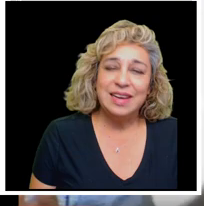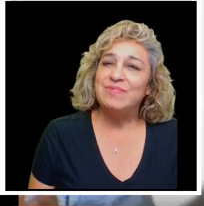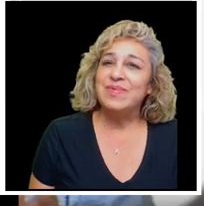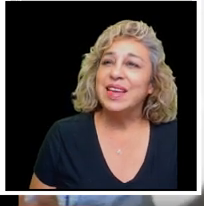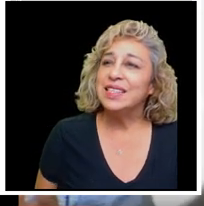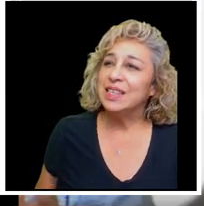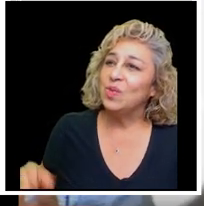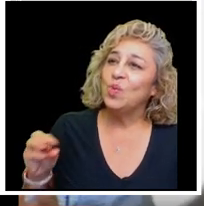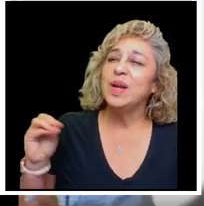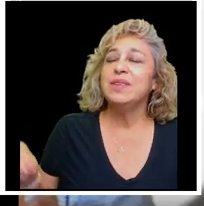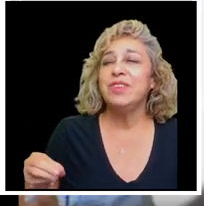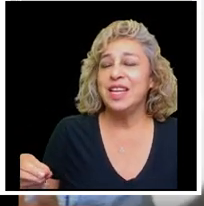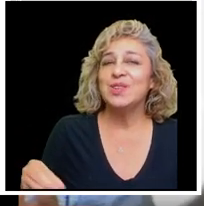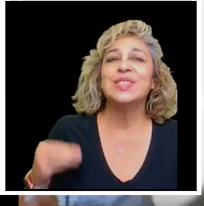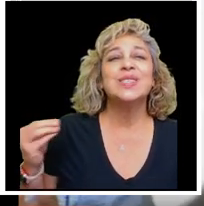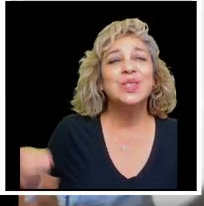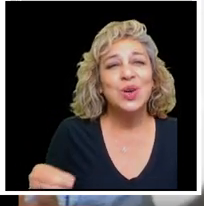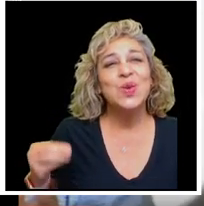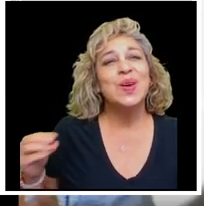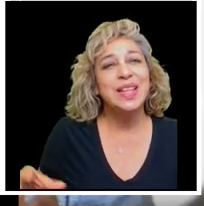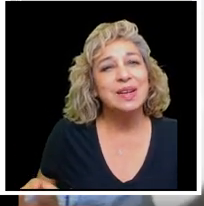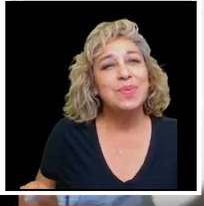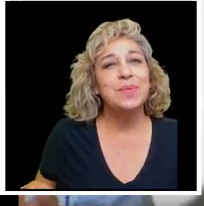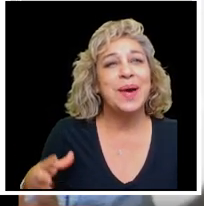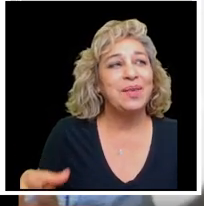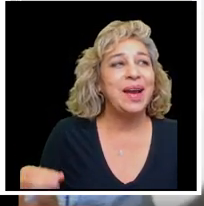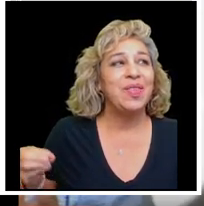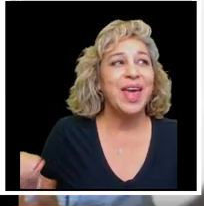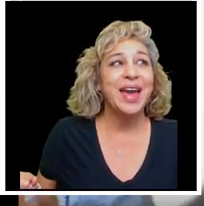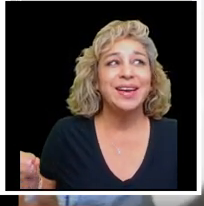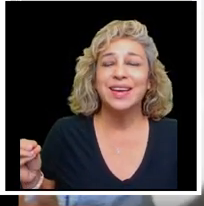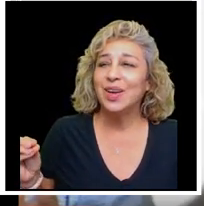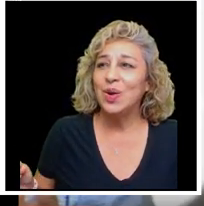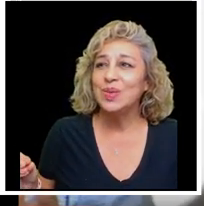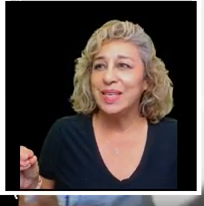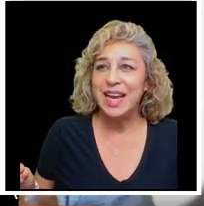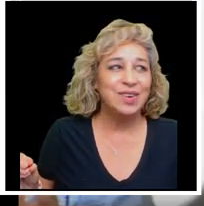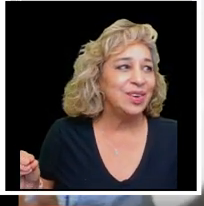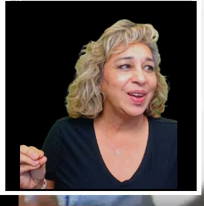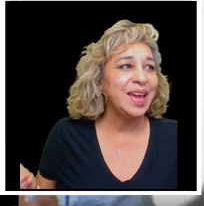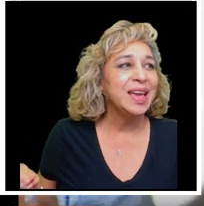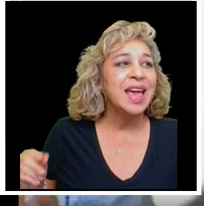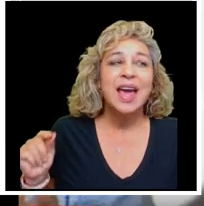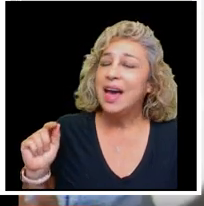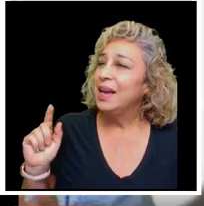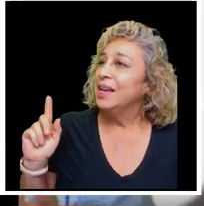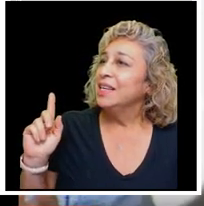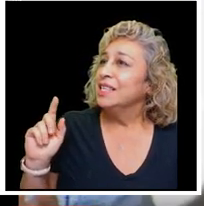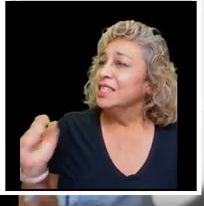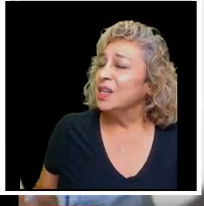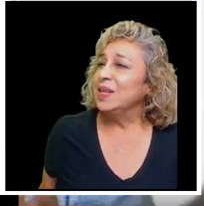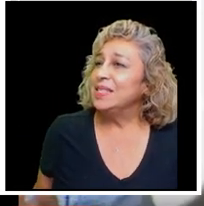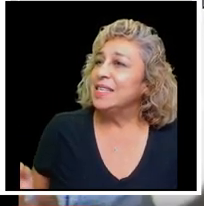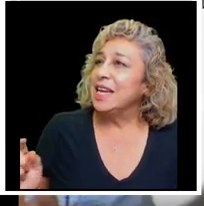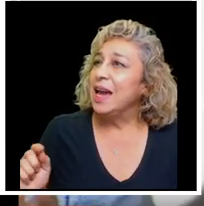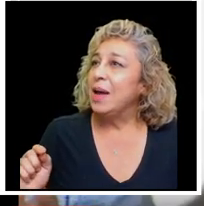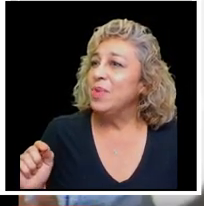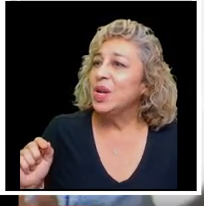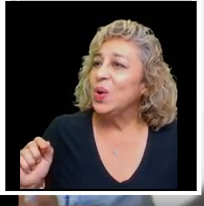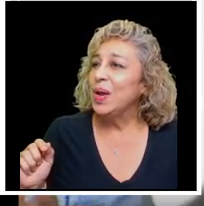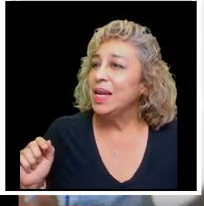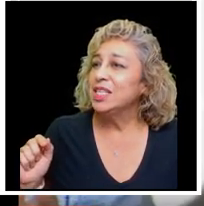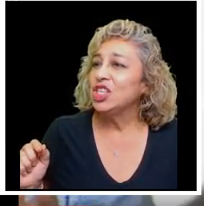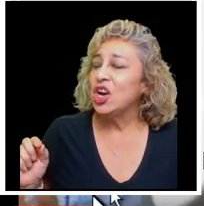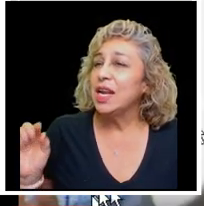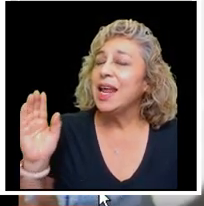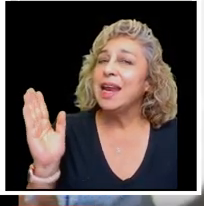is one video just to show you a little bit about how that goes down okay so let's see I'm